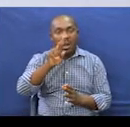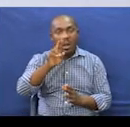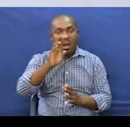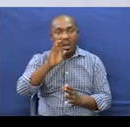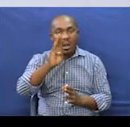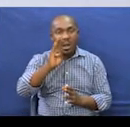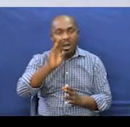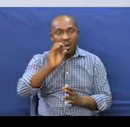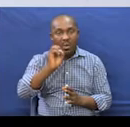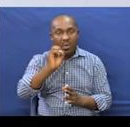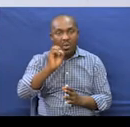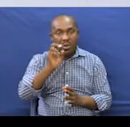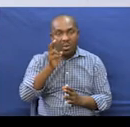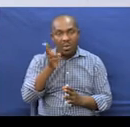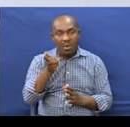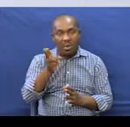Carbohydrates.